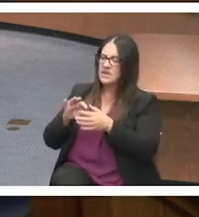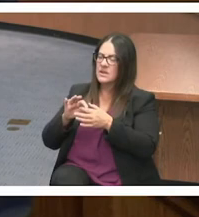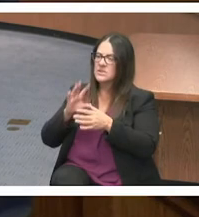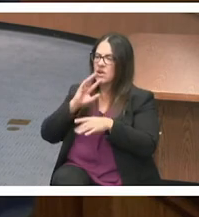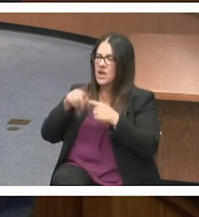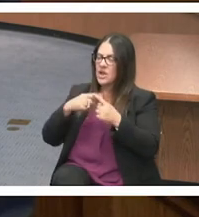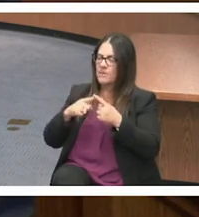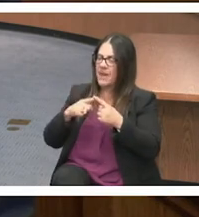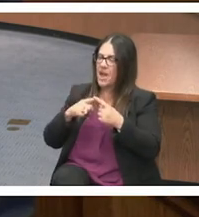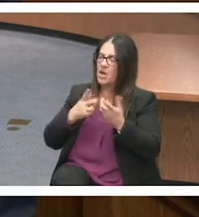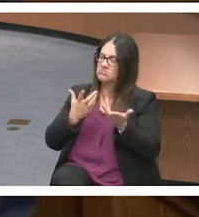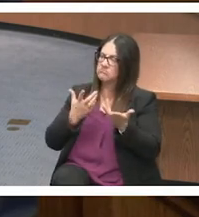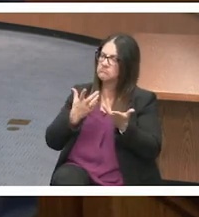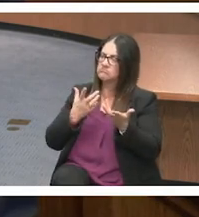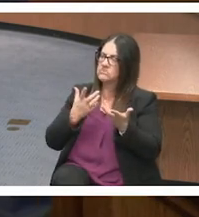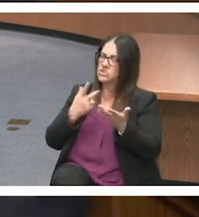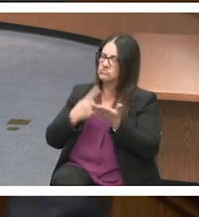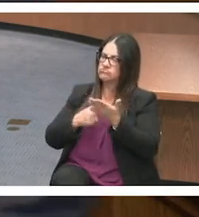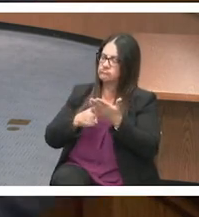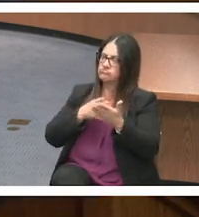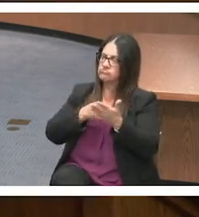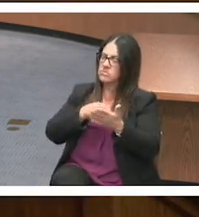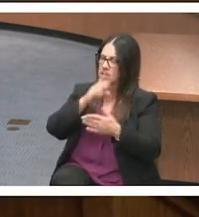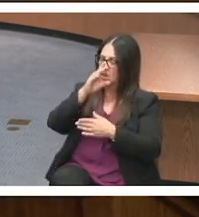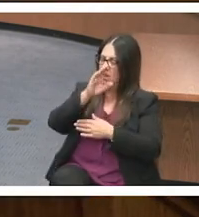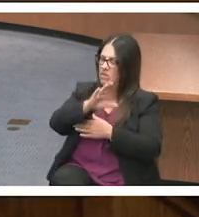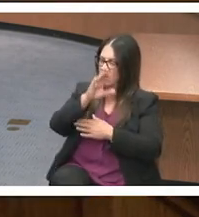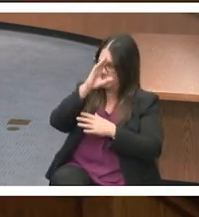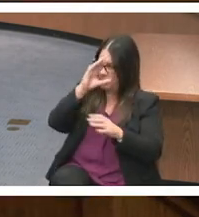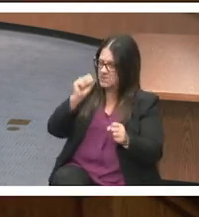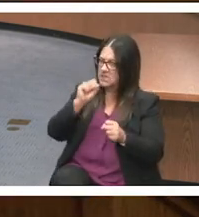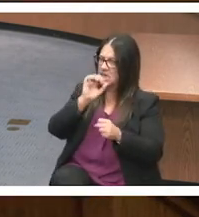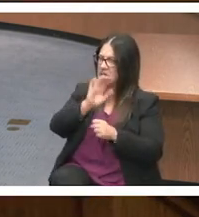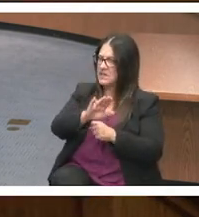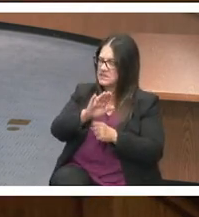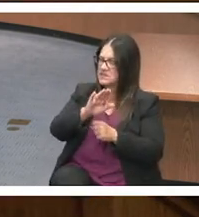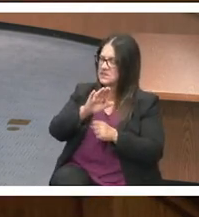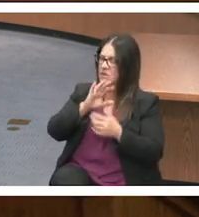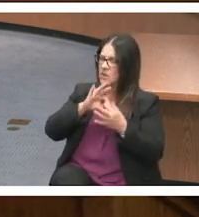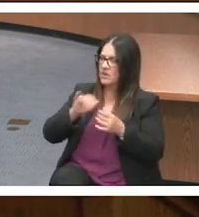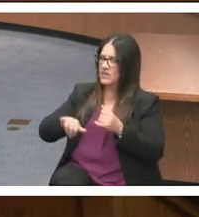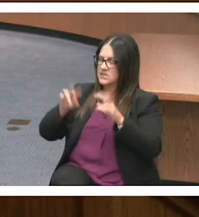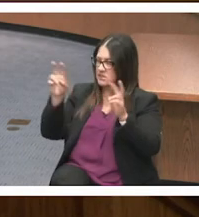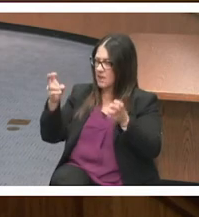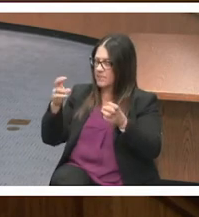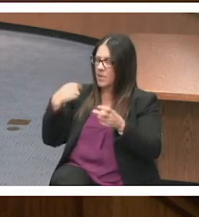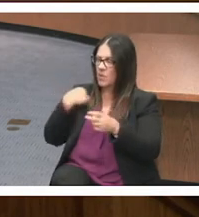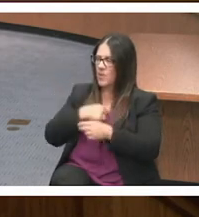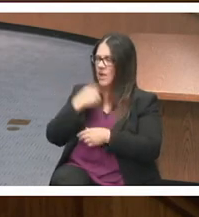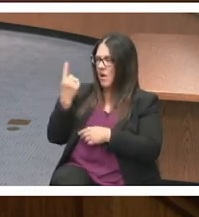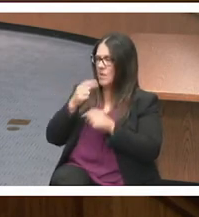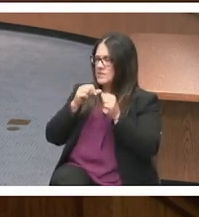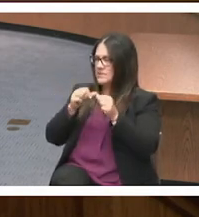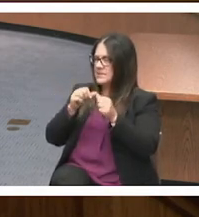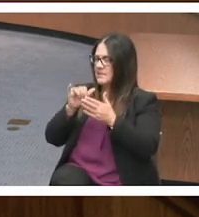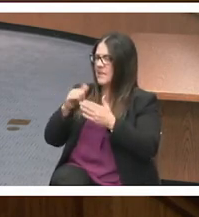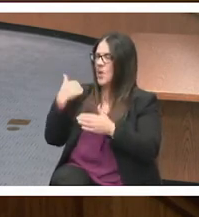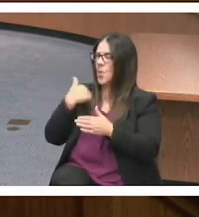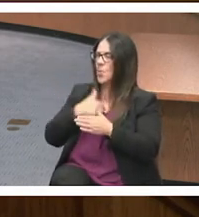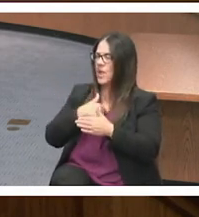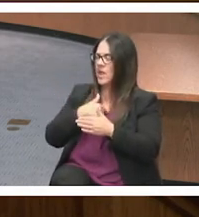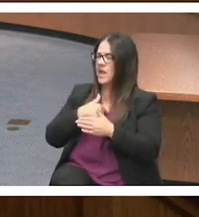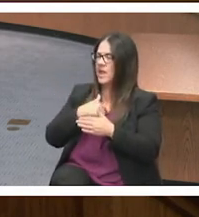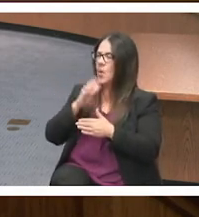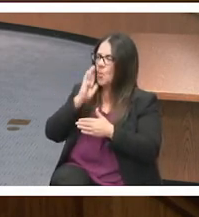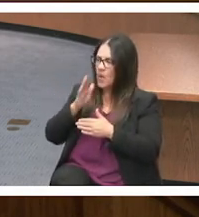Trump administration on these topics, I think we've always maintained that that we are going